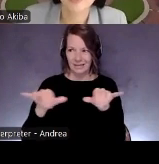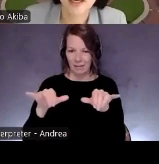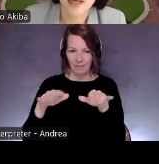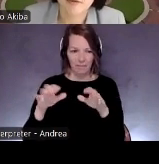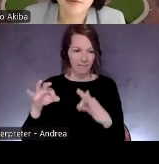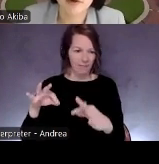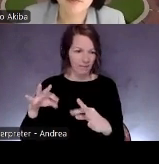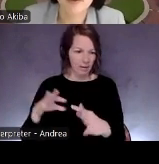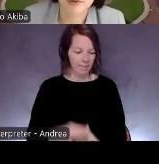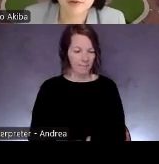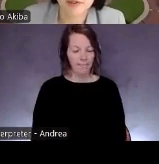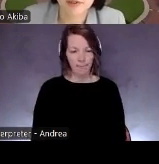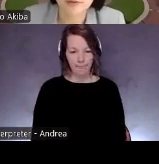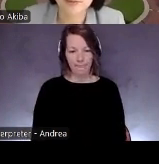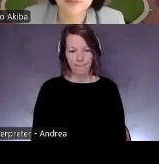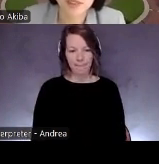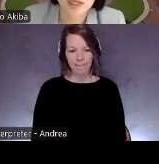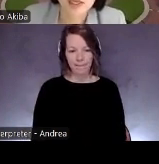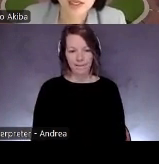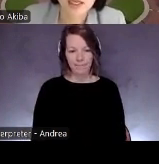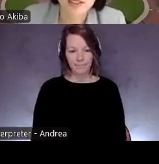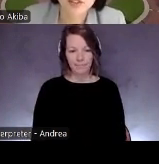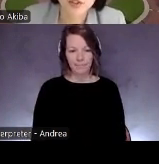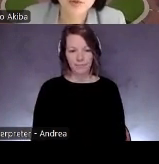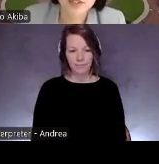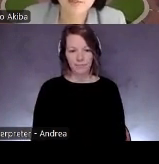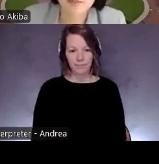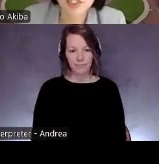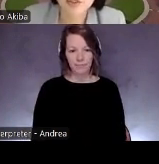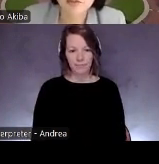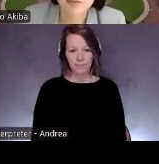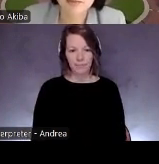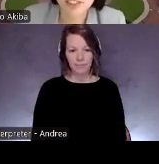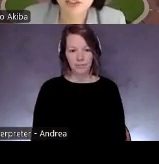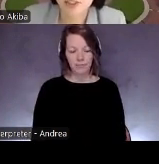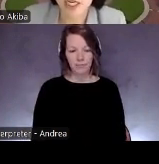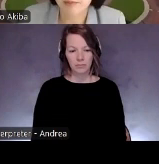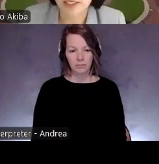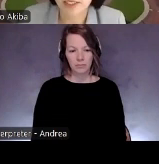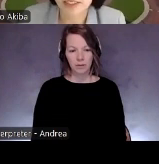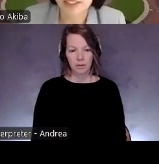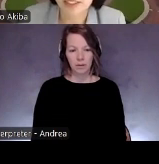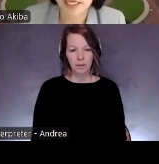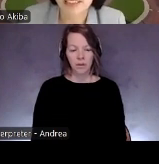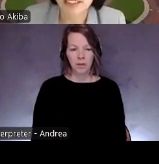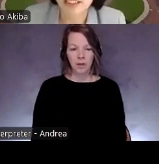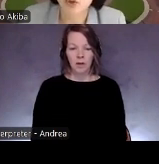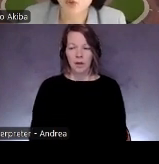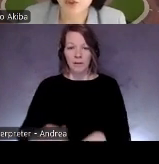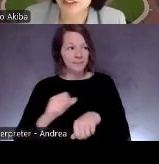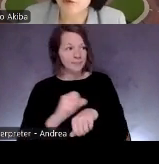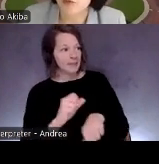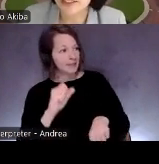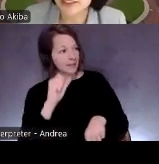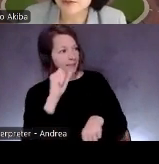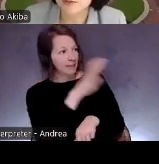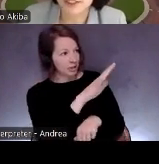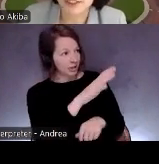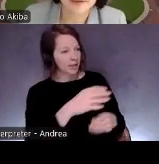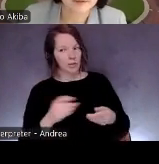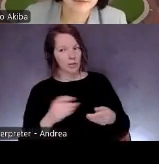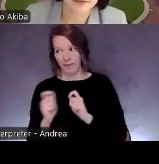feedback from the reviewers. And so the submission to publication timeline is 18 to 24